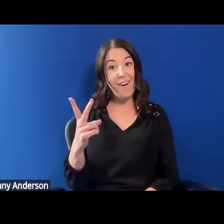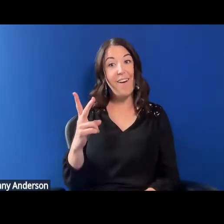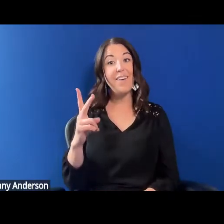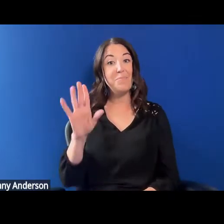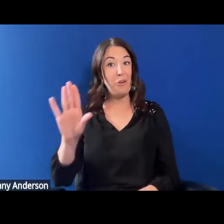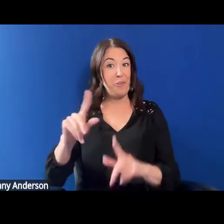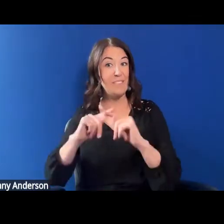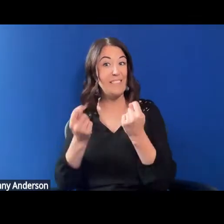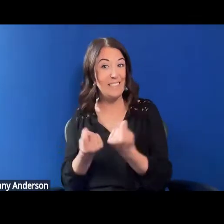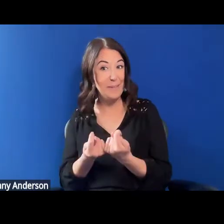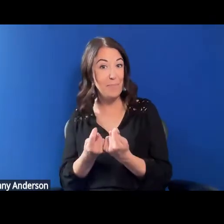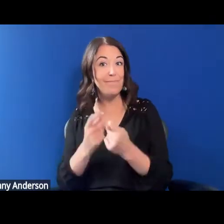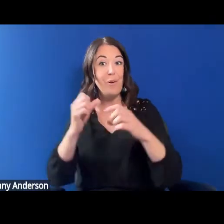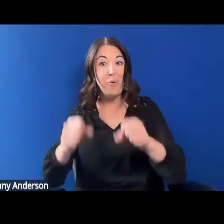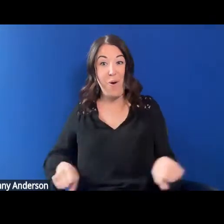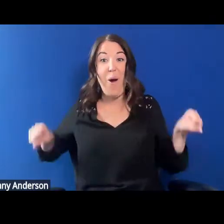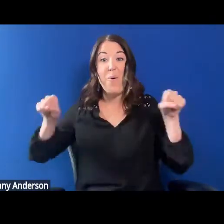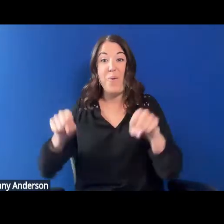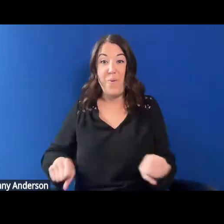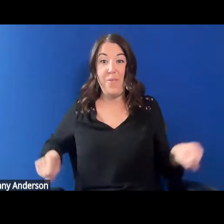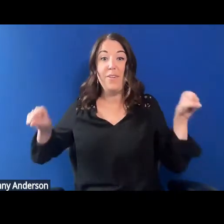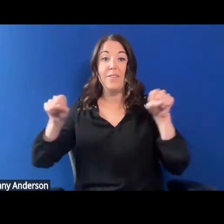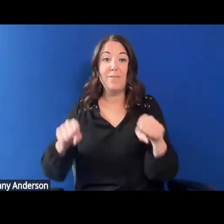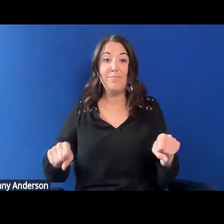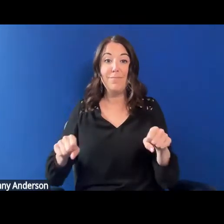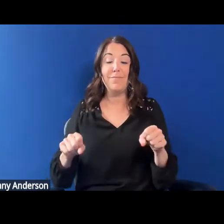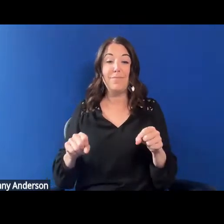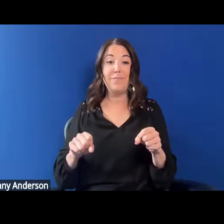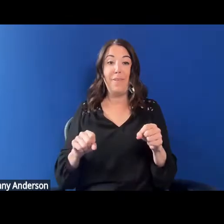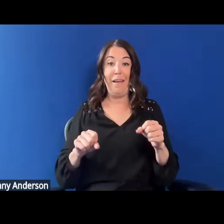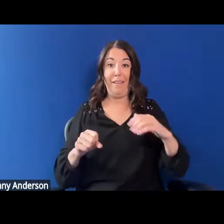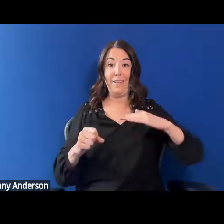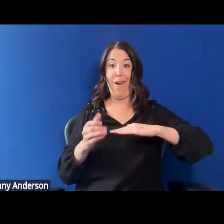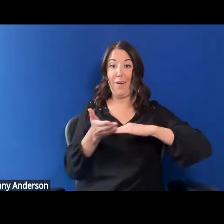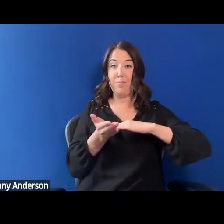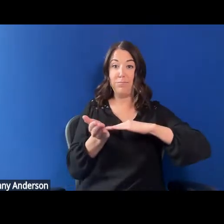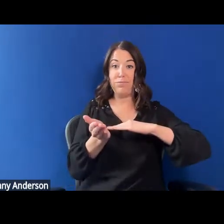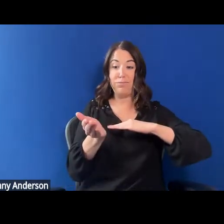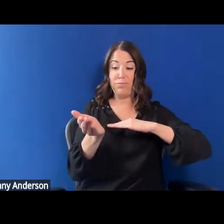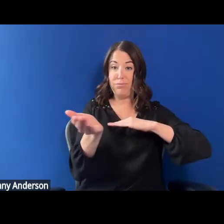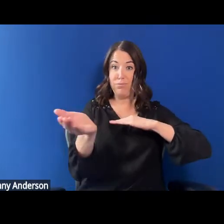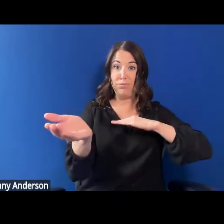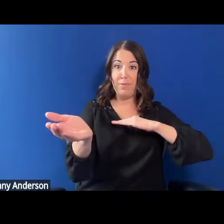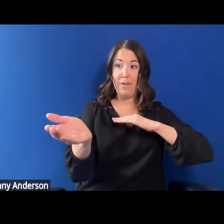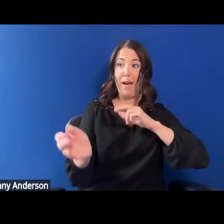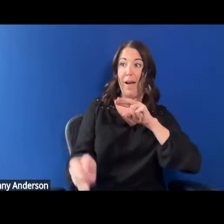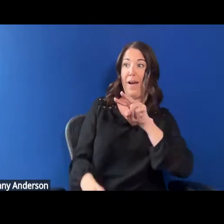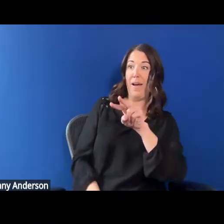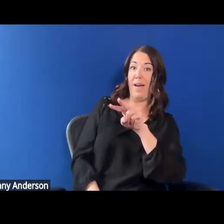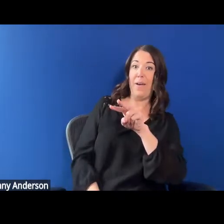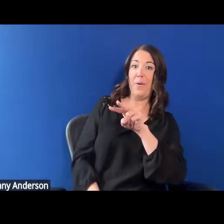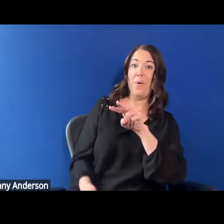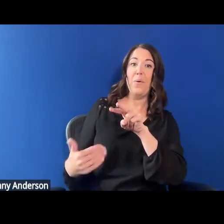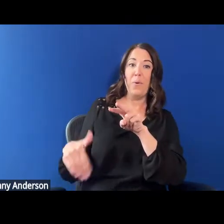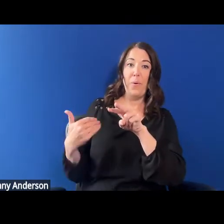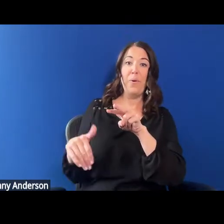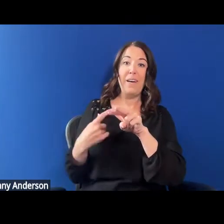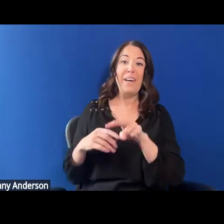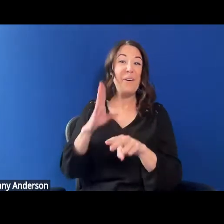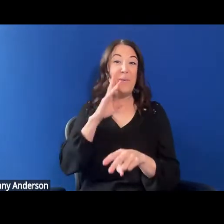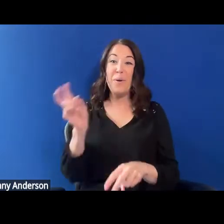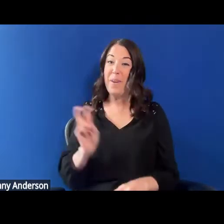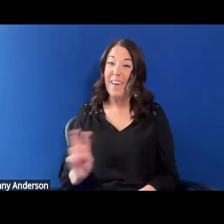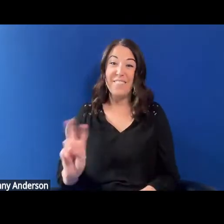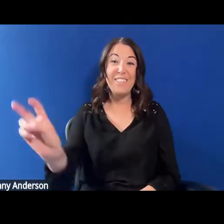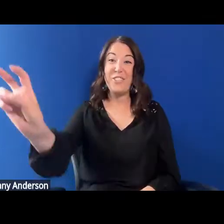team kind of push away from the dock, I thought, oh my goodness, this is going to be quite the adventure.